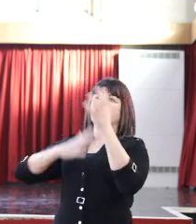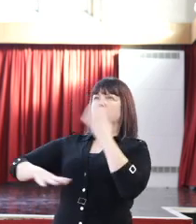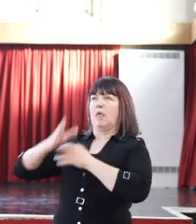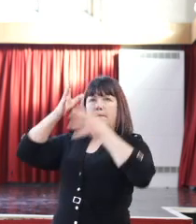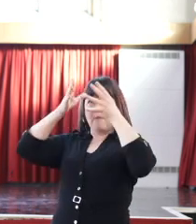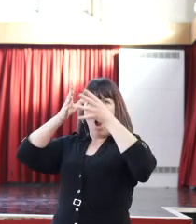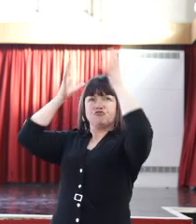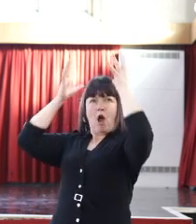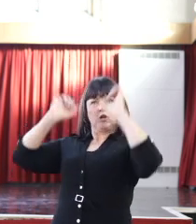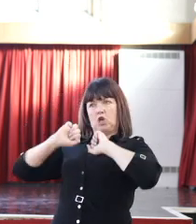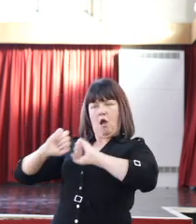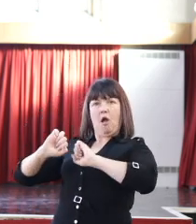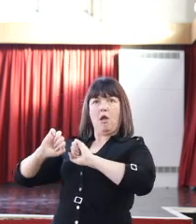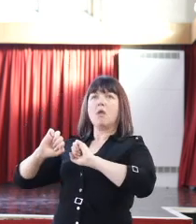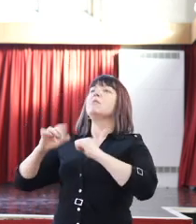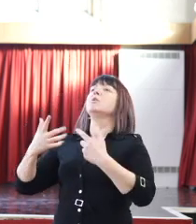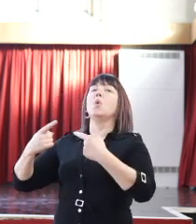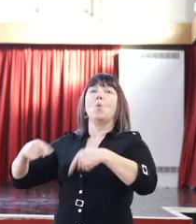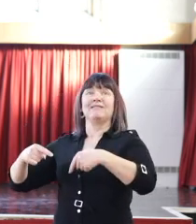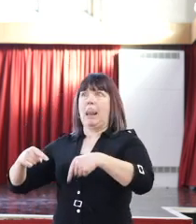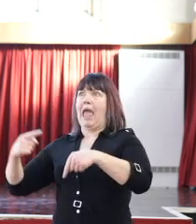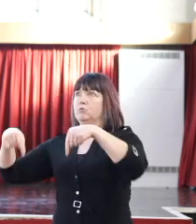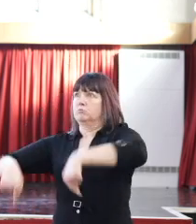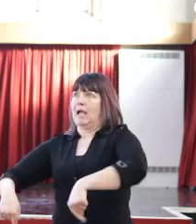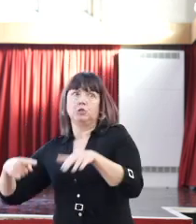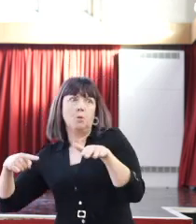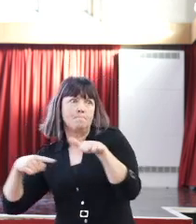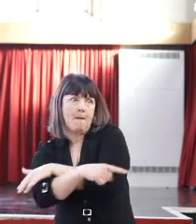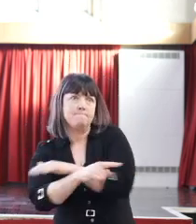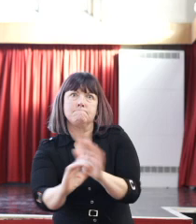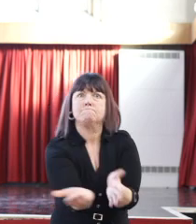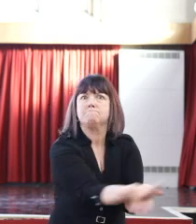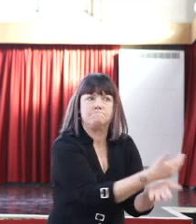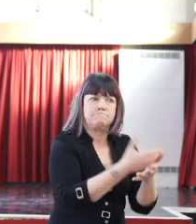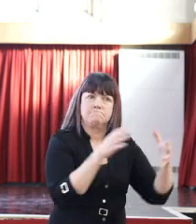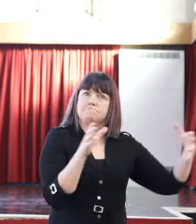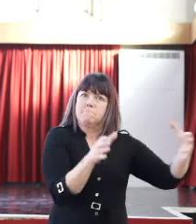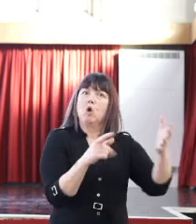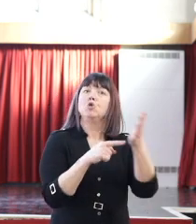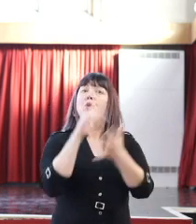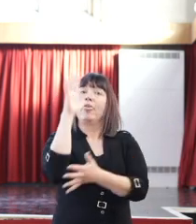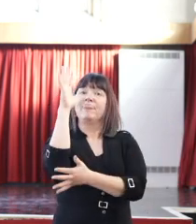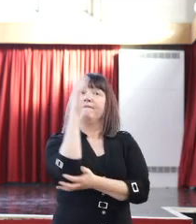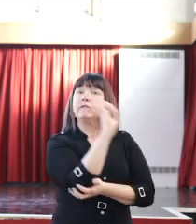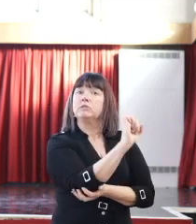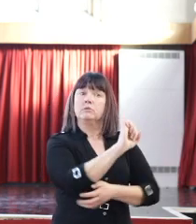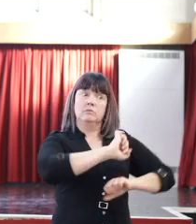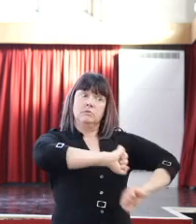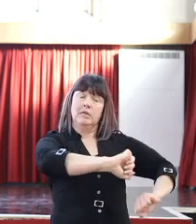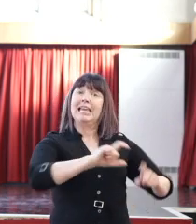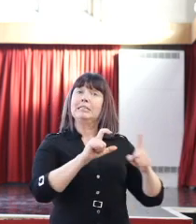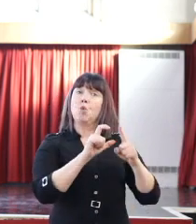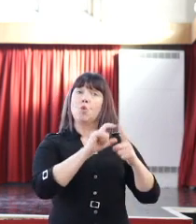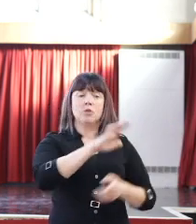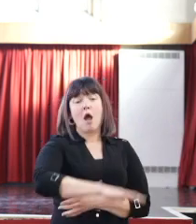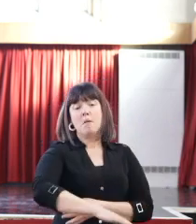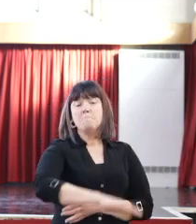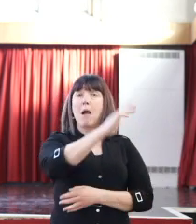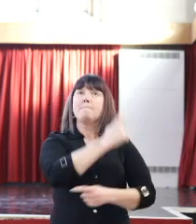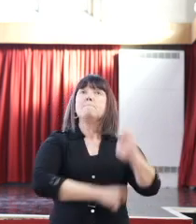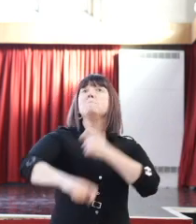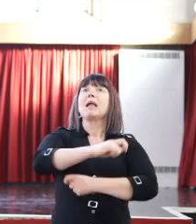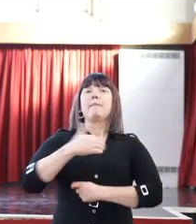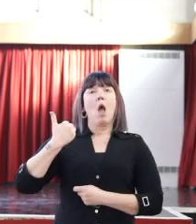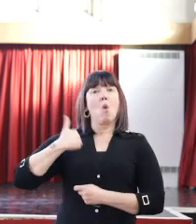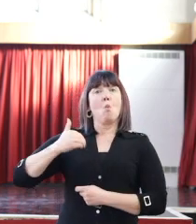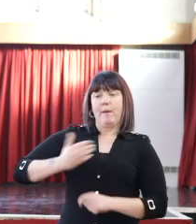British and lived in Elvedon Hall near Thetford, and his daughter later on became a suffragette who fought for women's rights and supported the large community of Indian